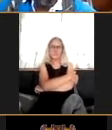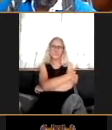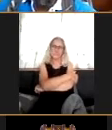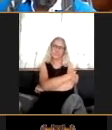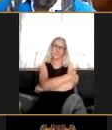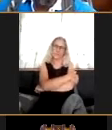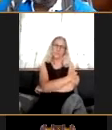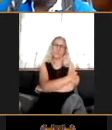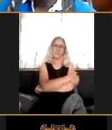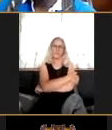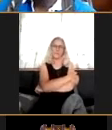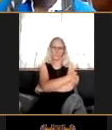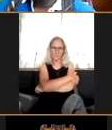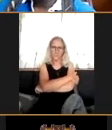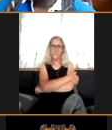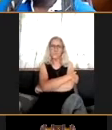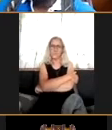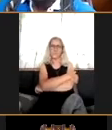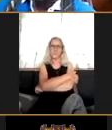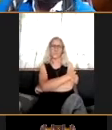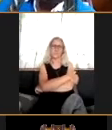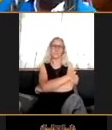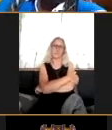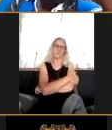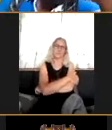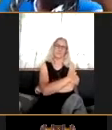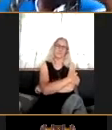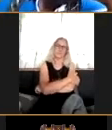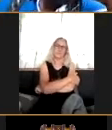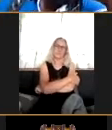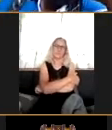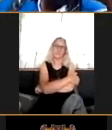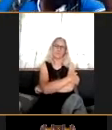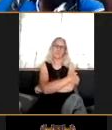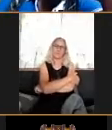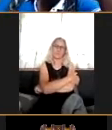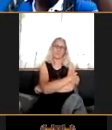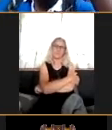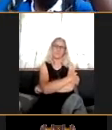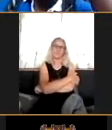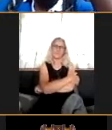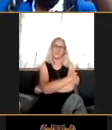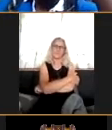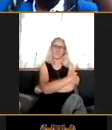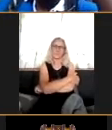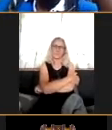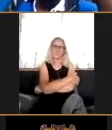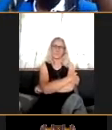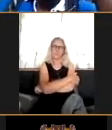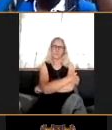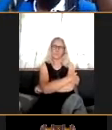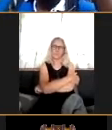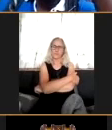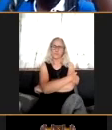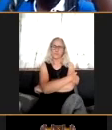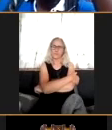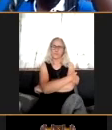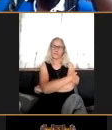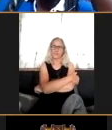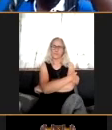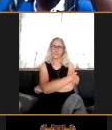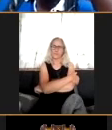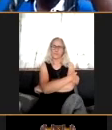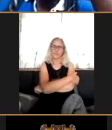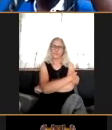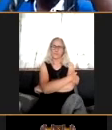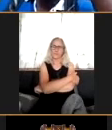deceive, steal your birthright that God gave to you as a human being. You don't need